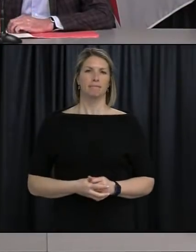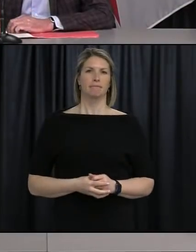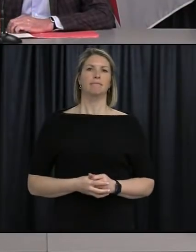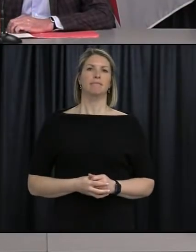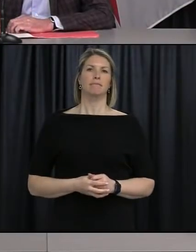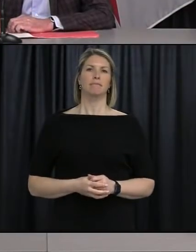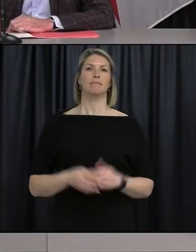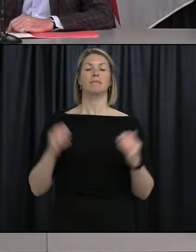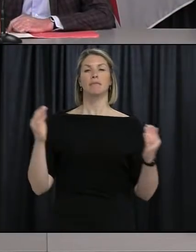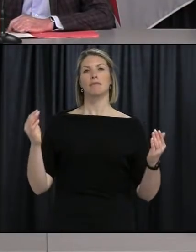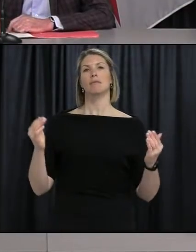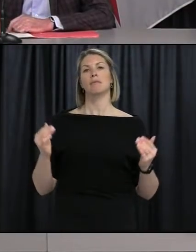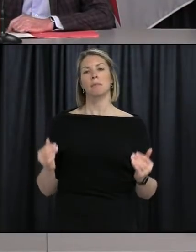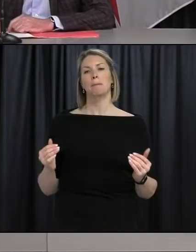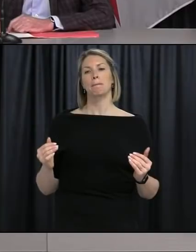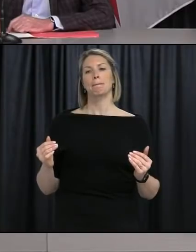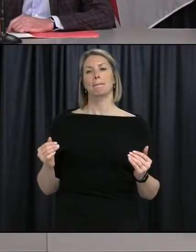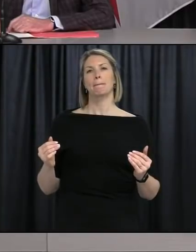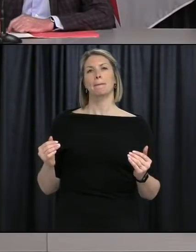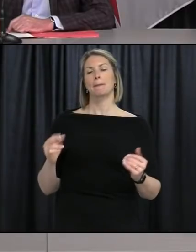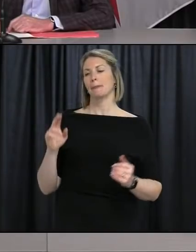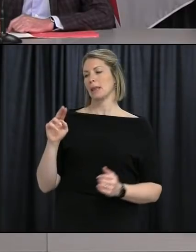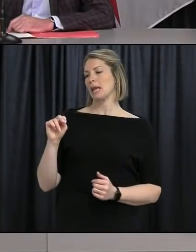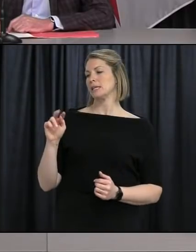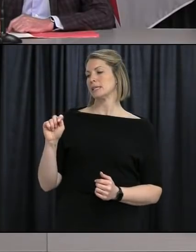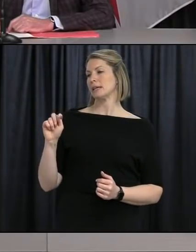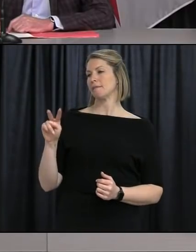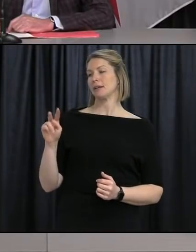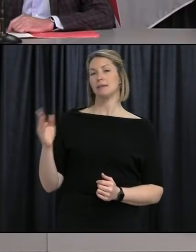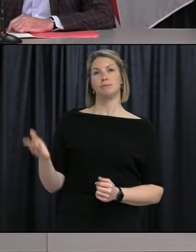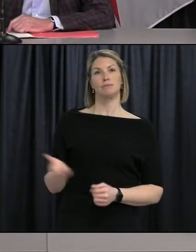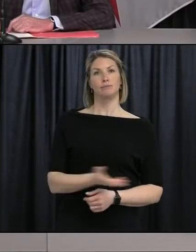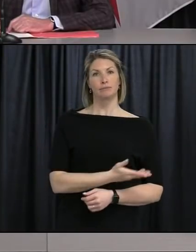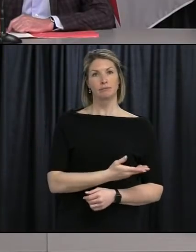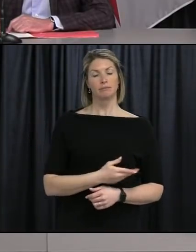Our next questions are from Kellyanne Roberts with NTV. Please go ahead.